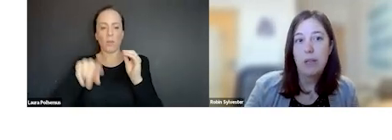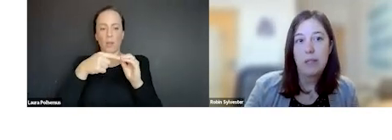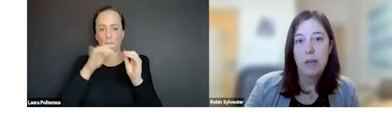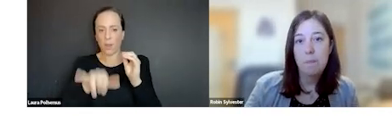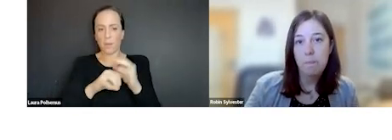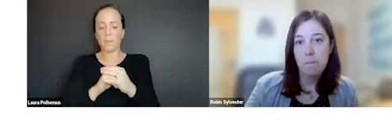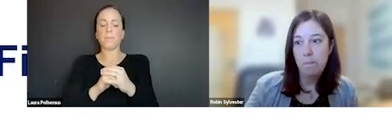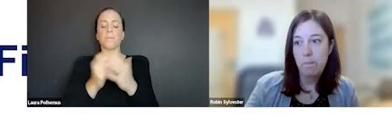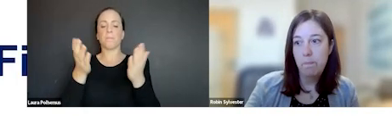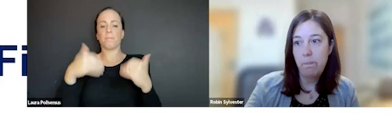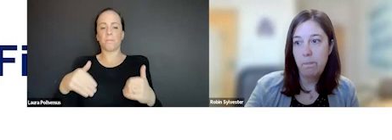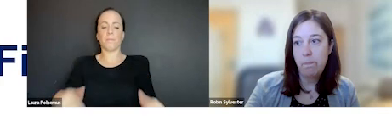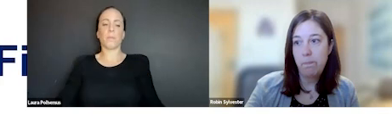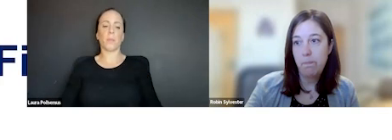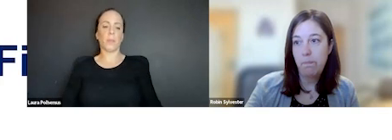Next slide.